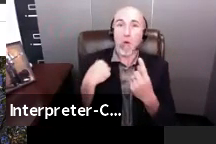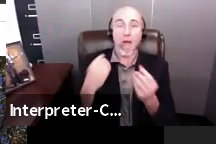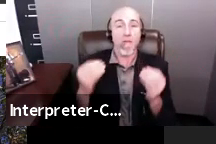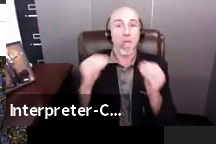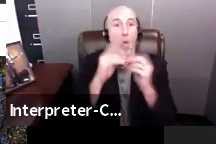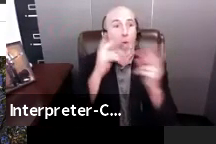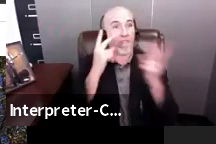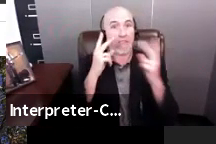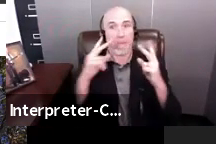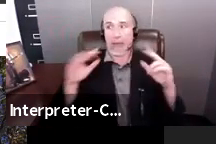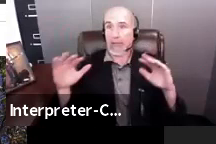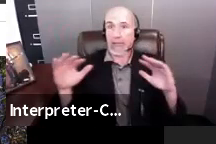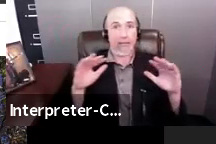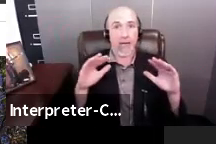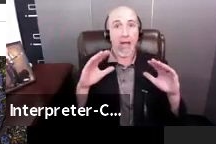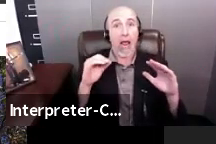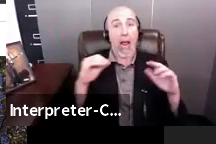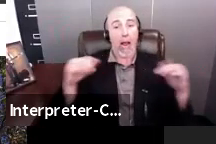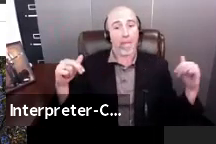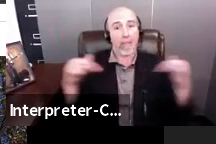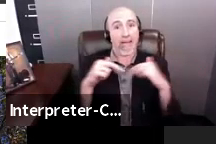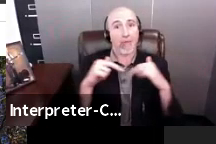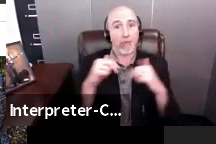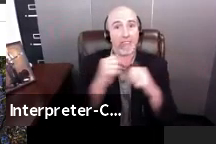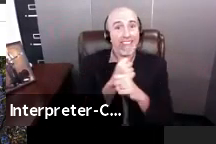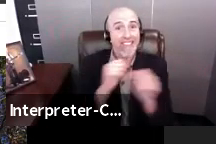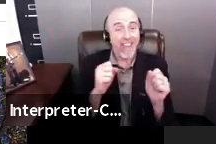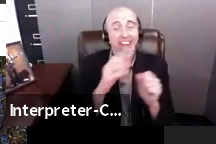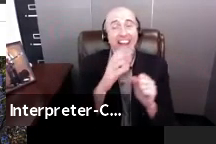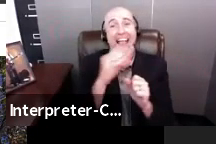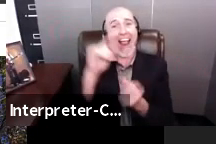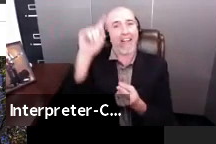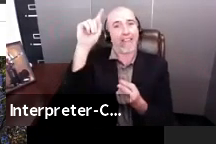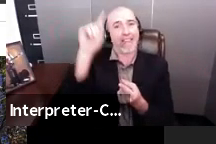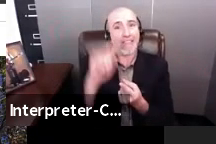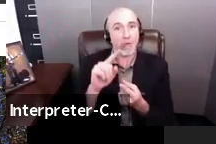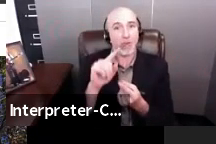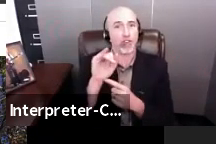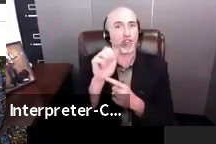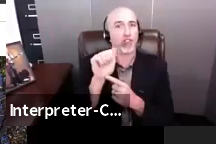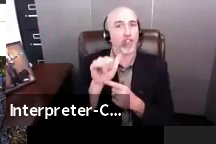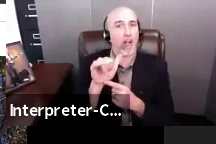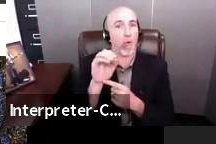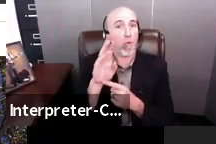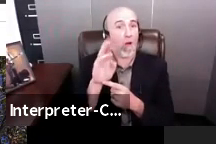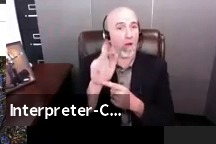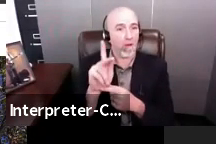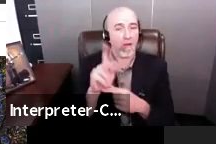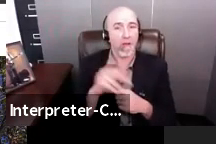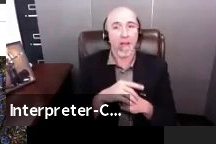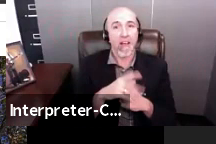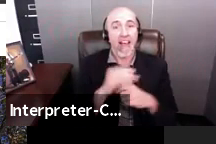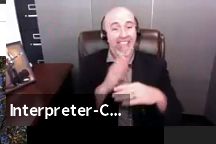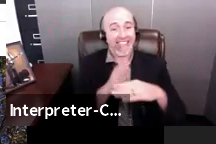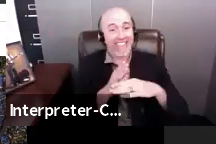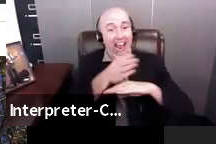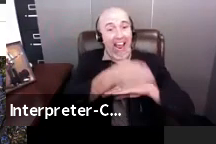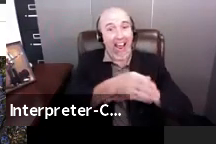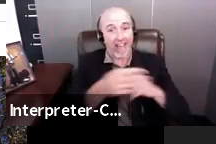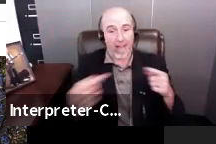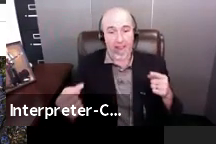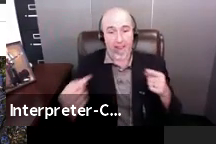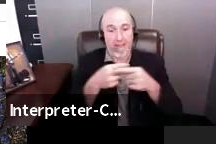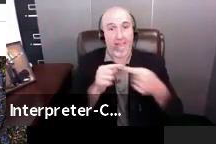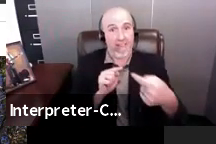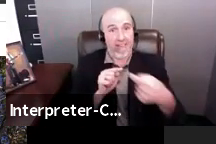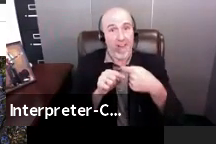visibility, pedestrian safety, and decreasing jaywalk. Diagonal crosswalks are in our future